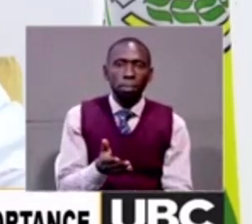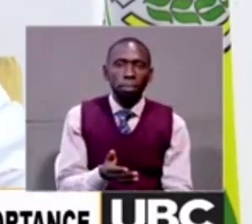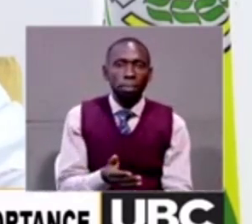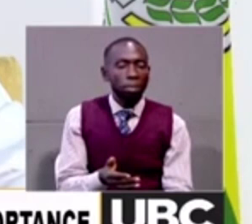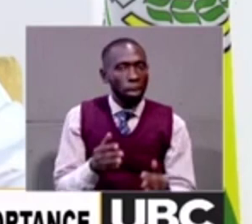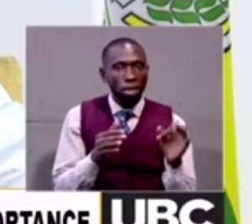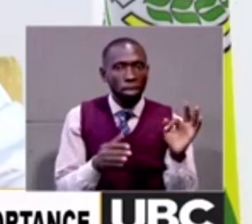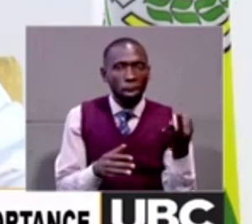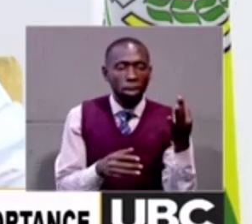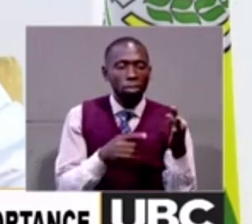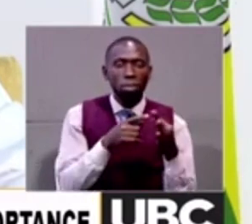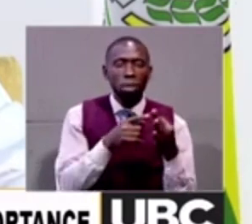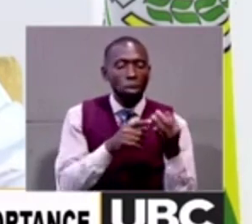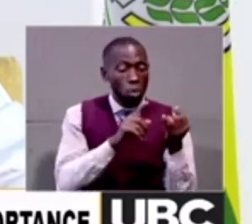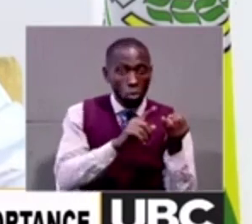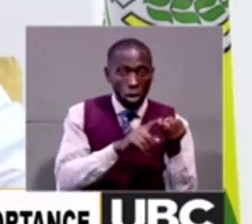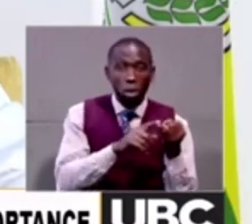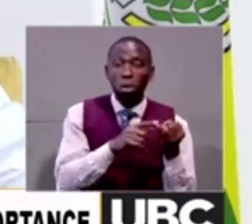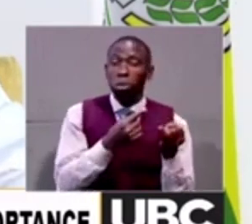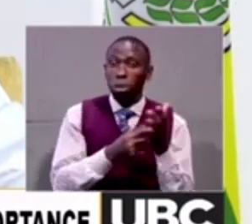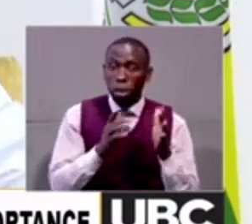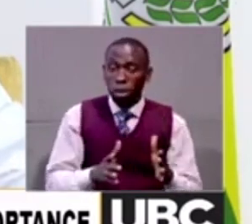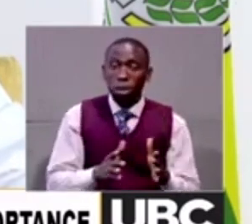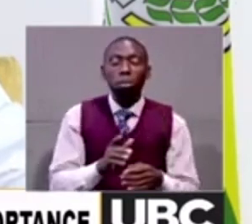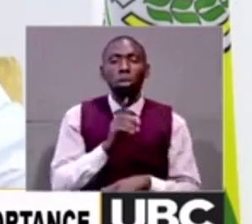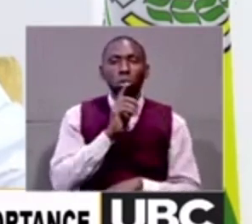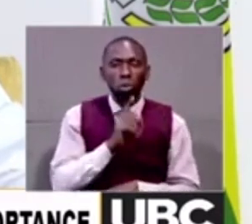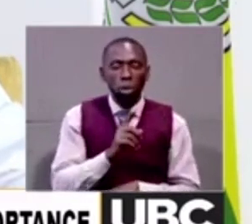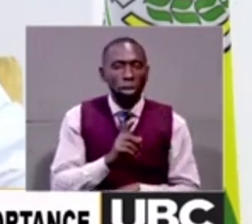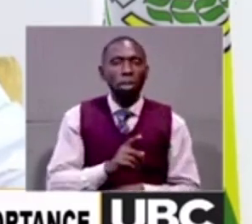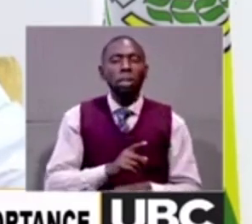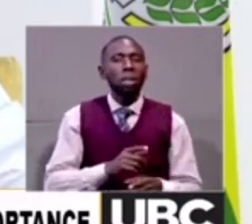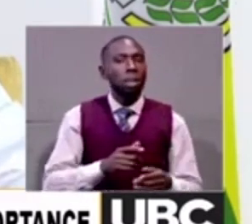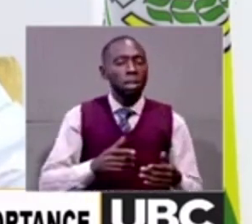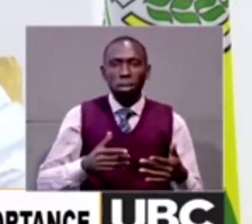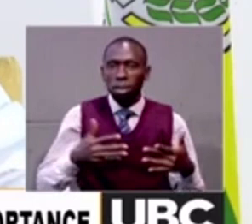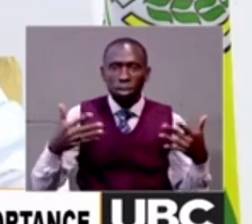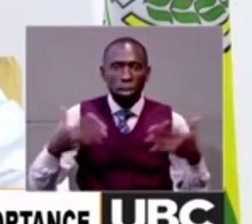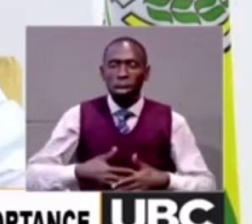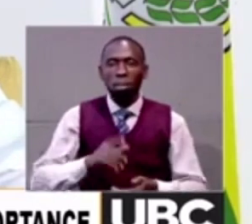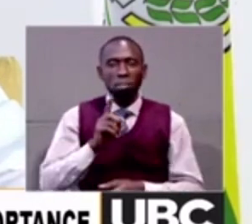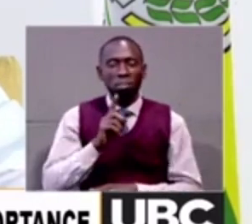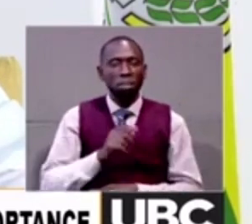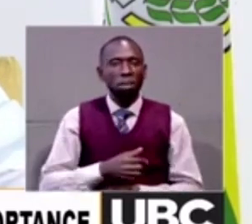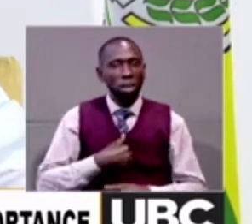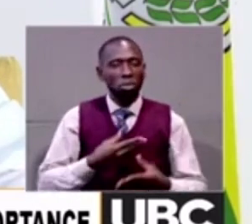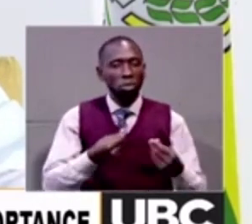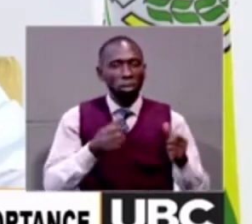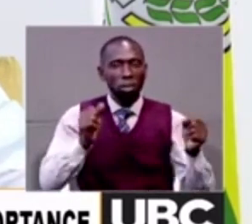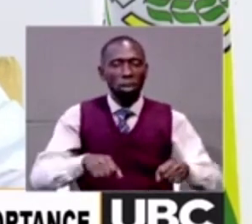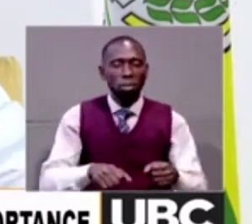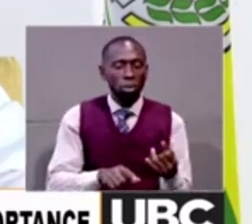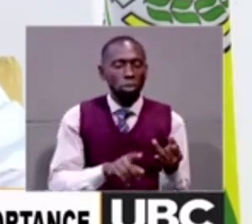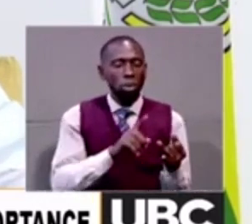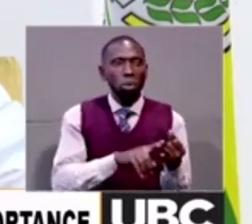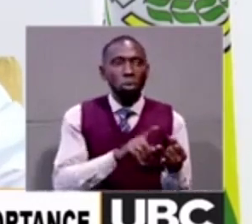That is the third point. Number one, Ugandans, be assured there is no threat which we cannot handle. Number